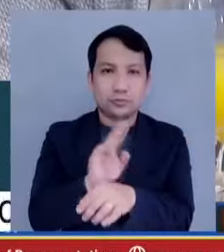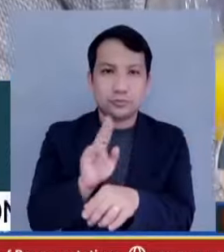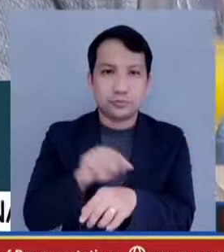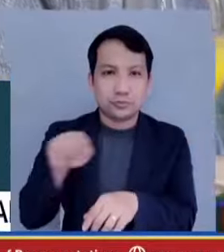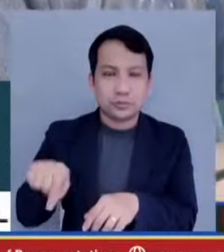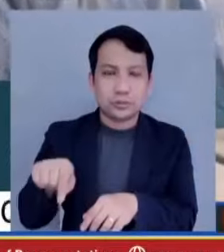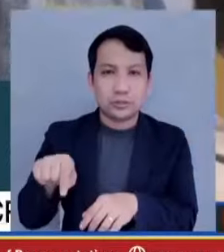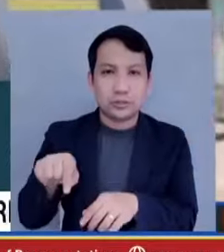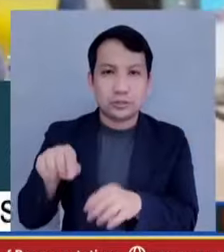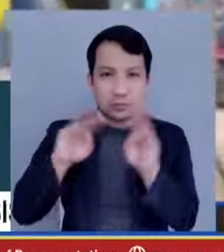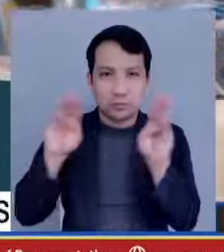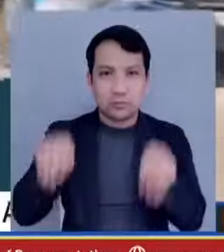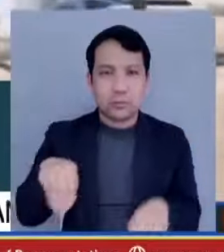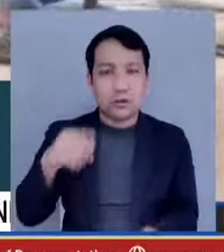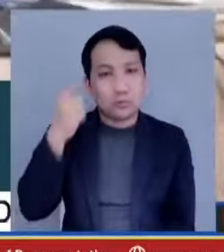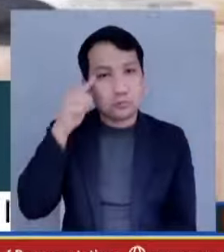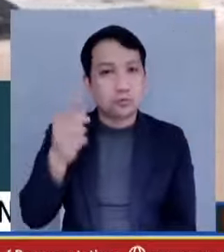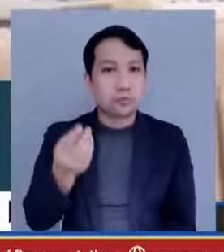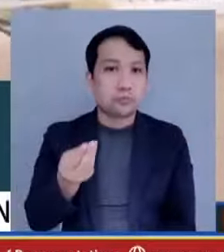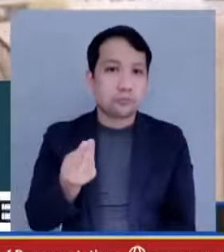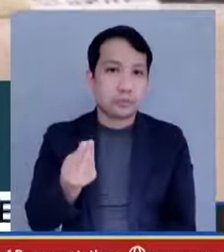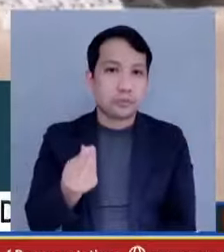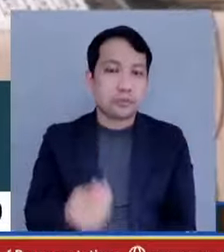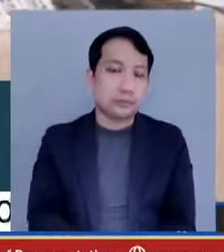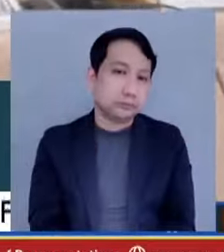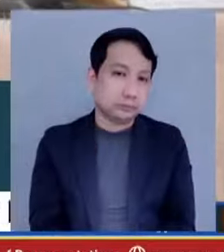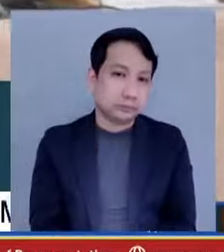for money. Let's listen in.